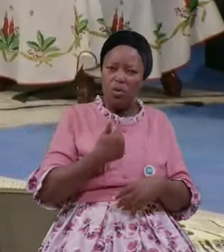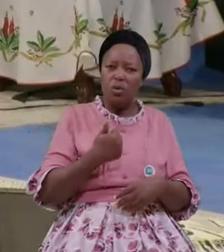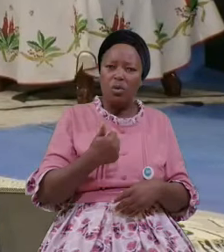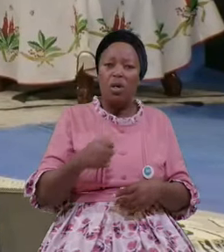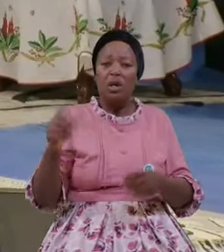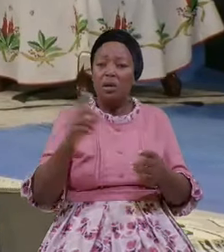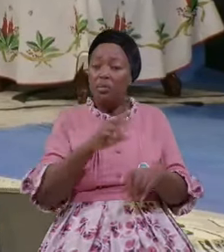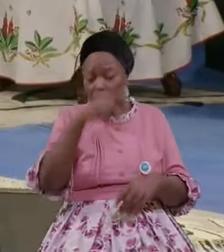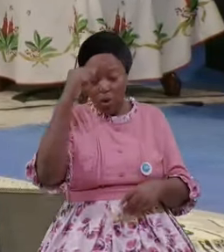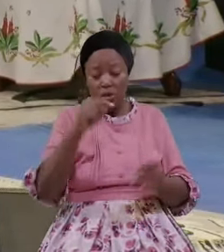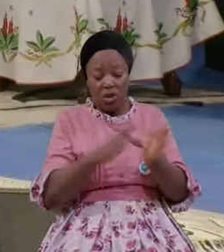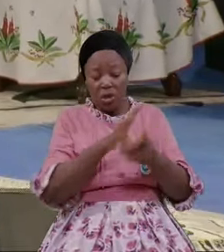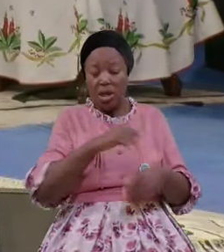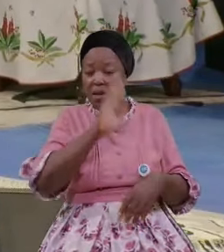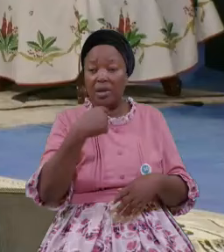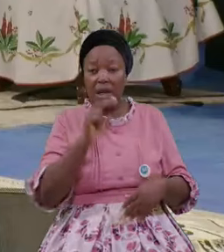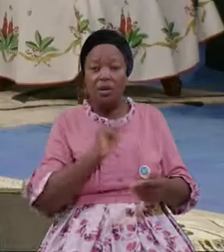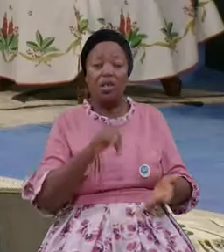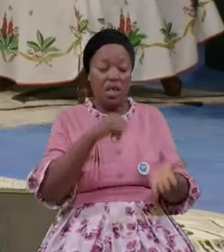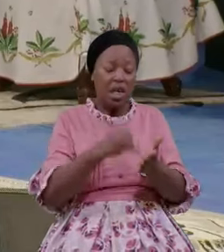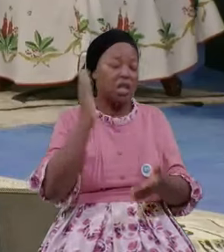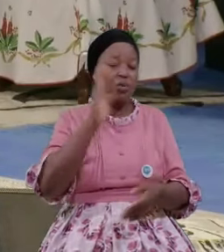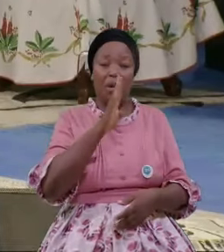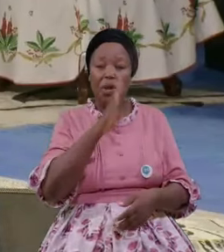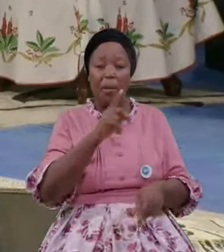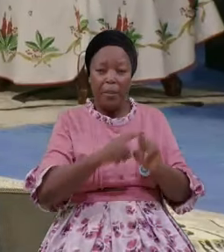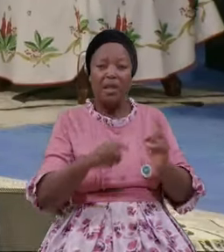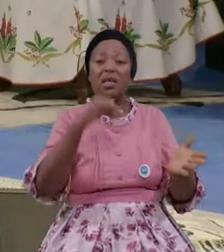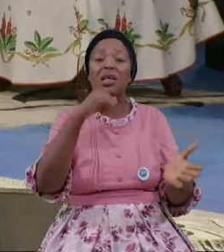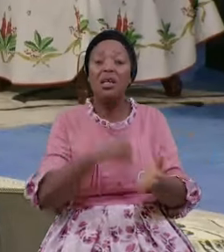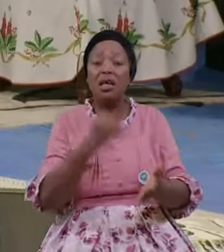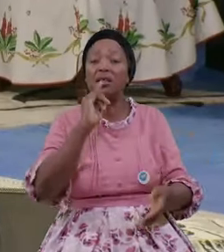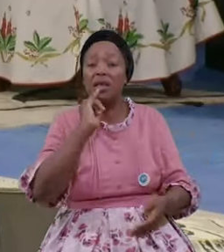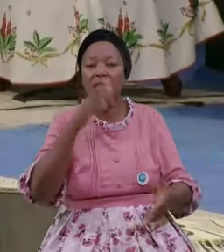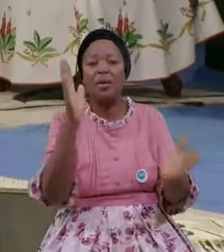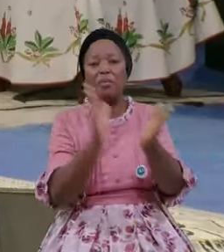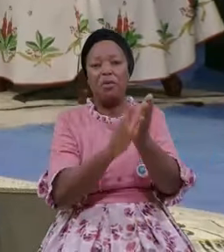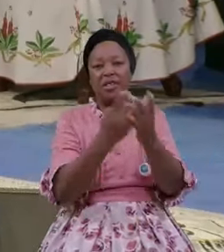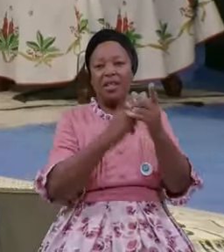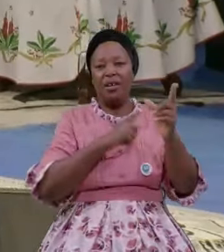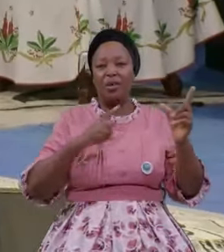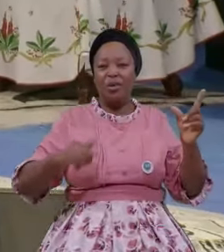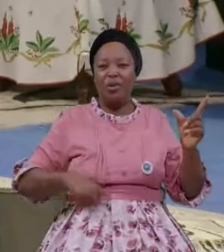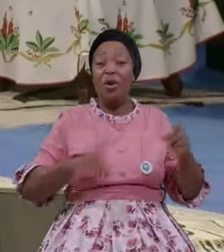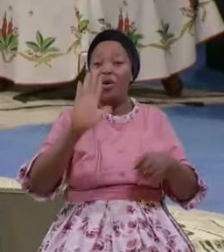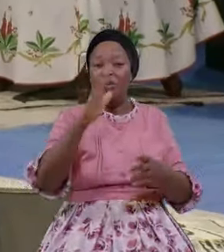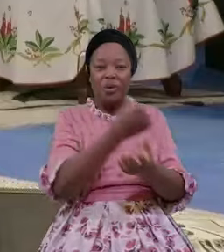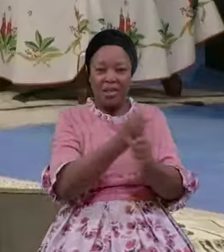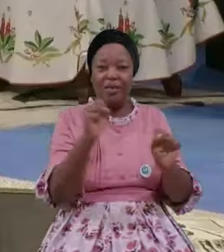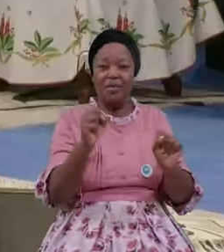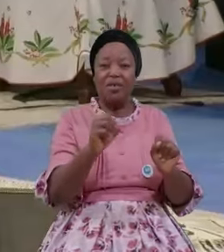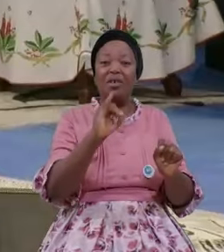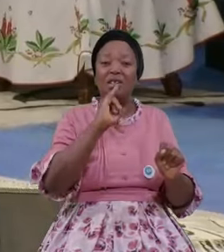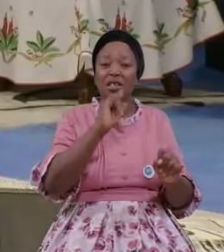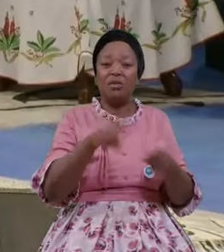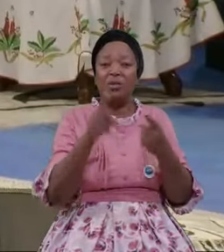be. He said it is. Praise the Lord. Your salvation is going to be a